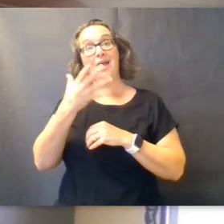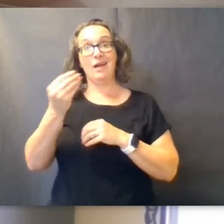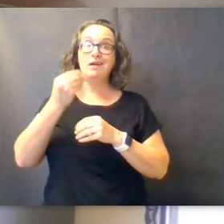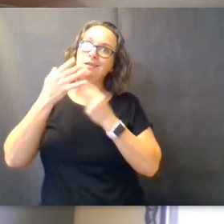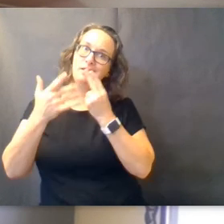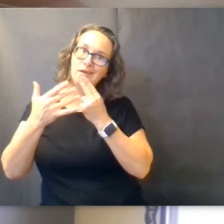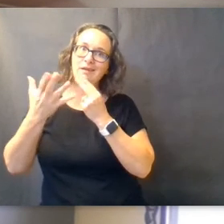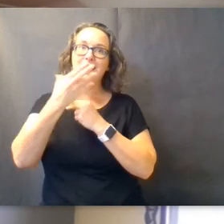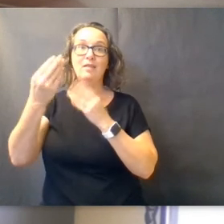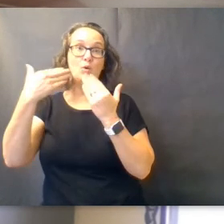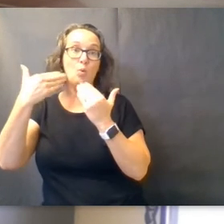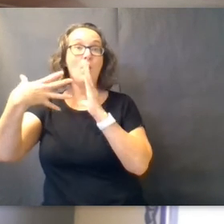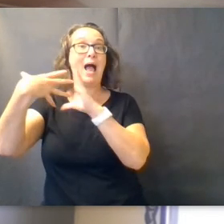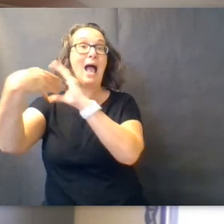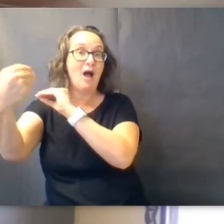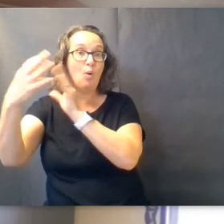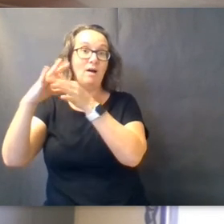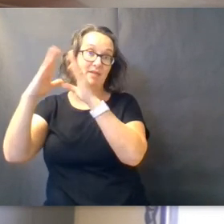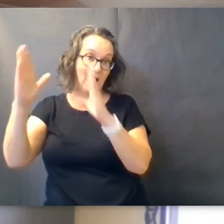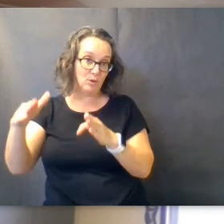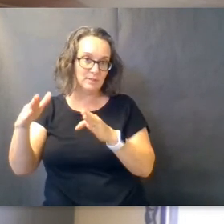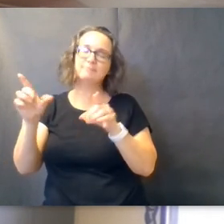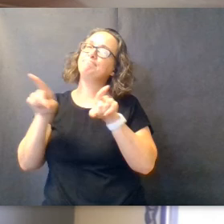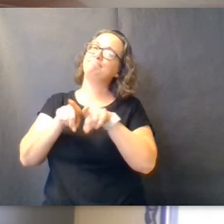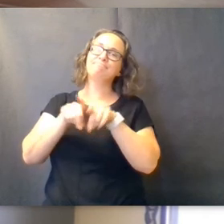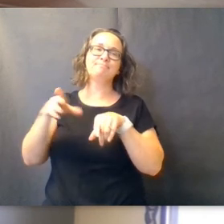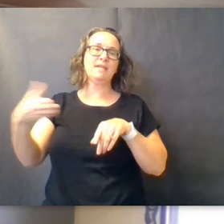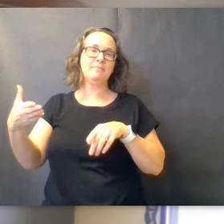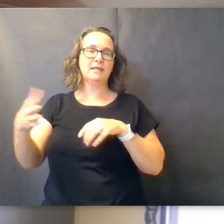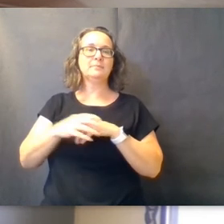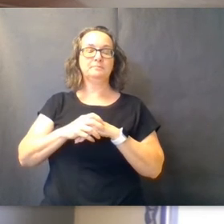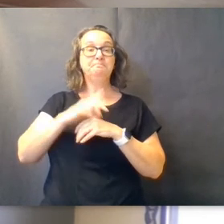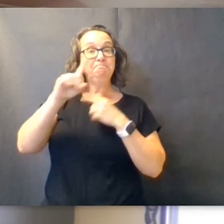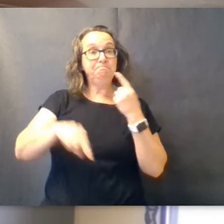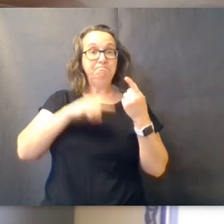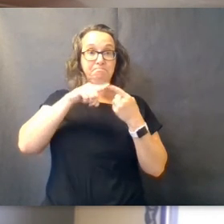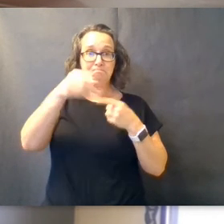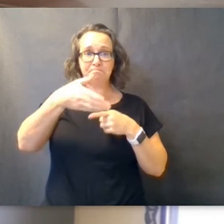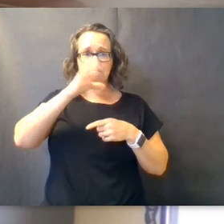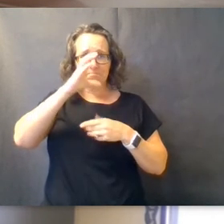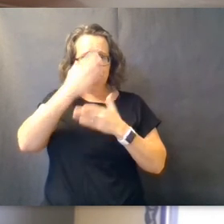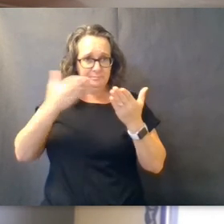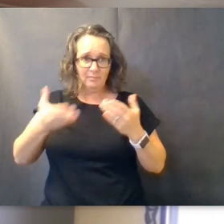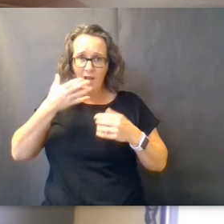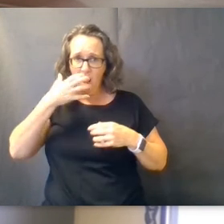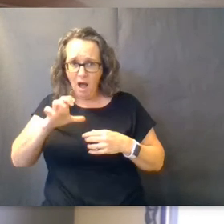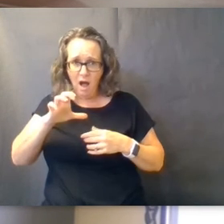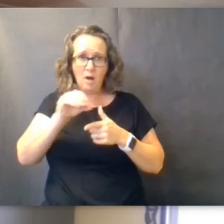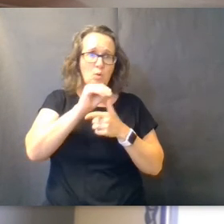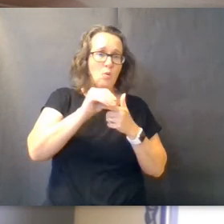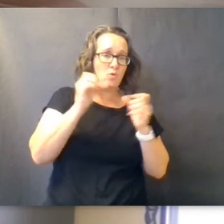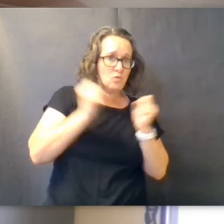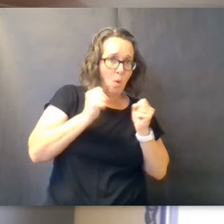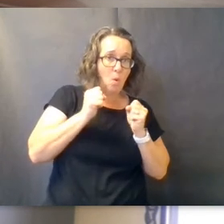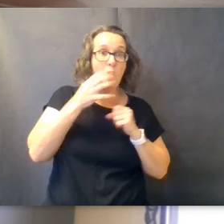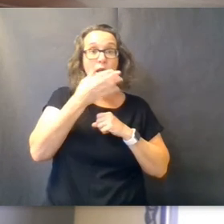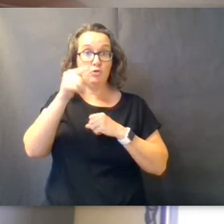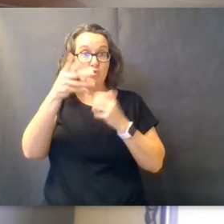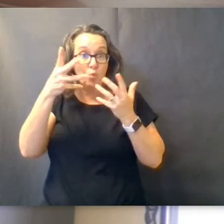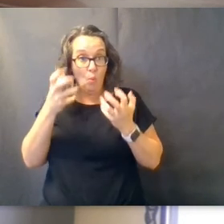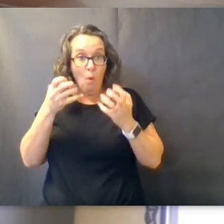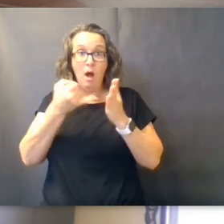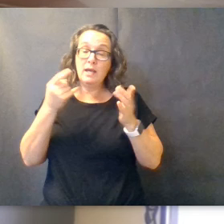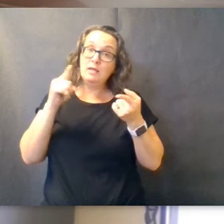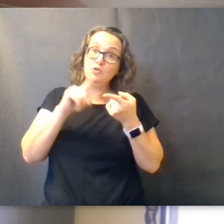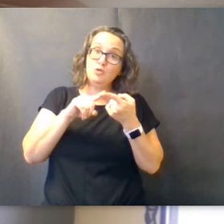house. And it does the same thing. So when you're drinking something hot and you're drinking something cold and you want it